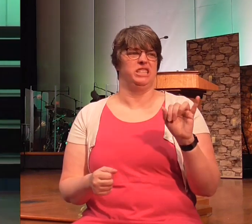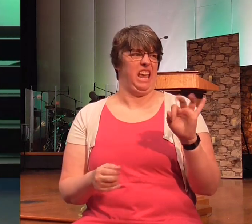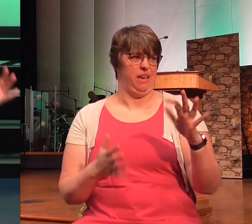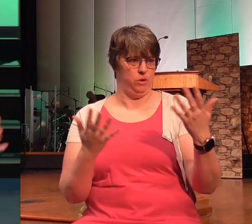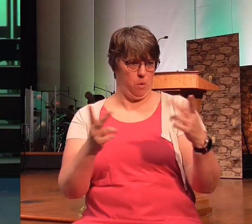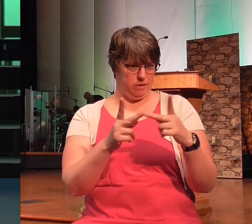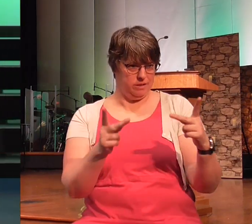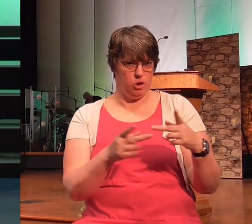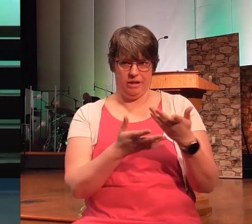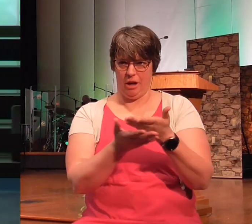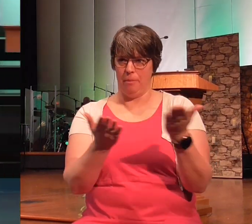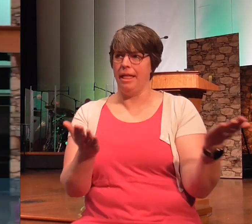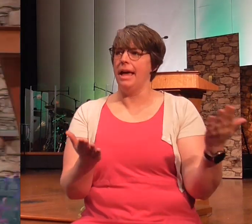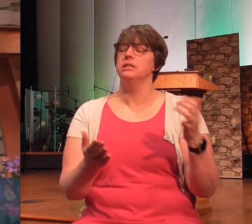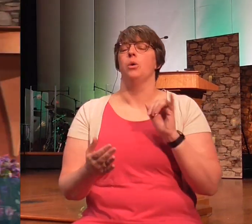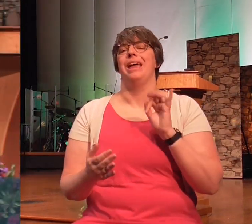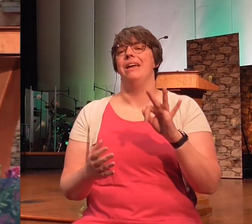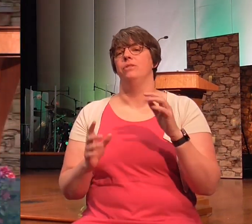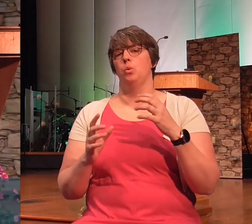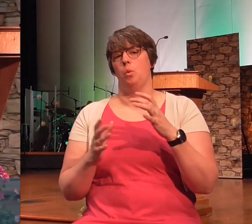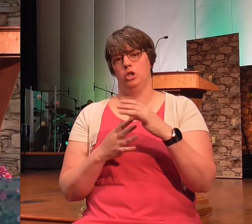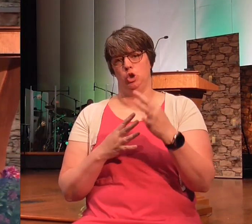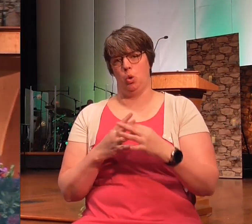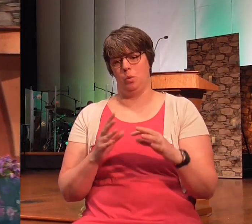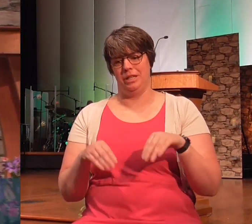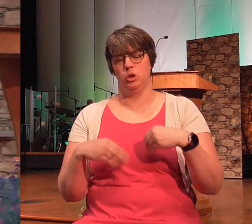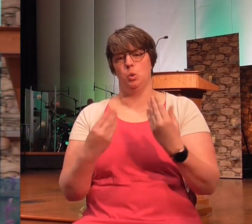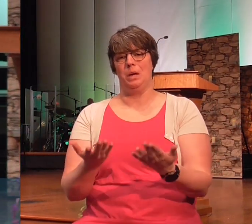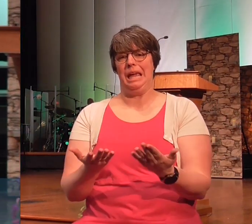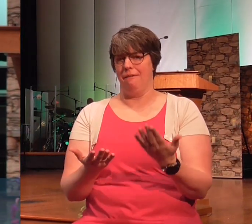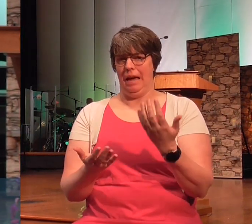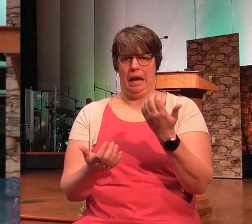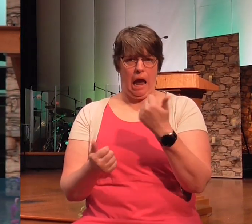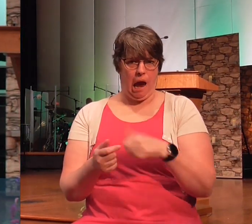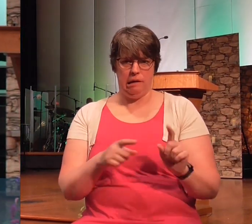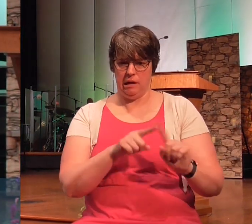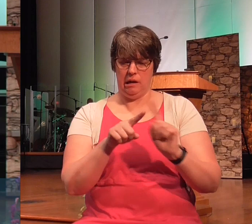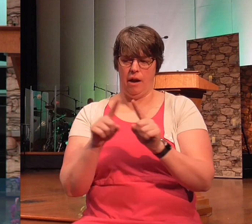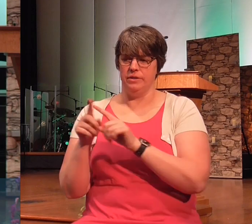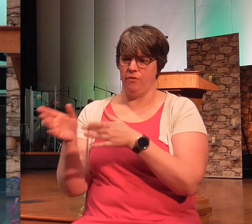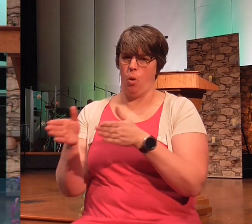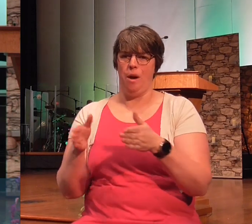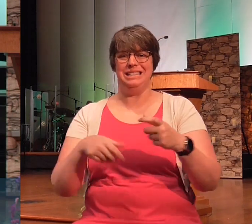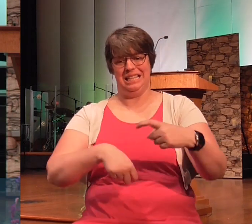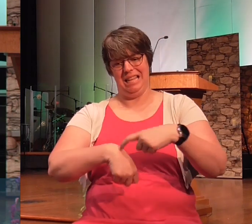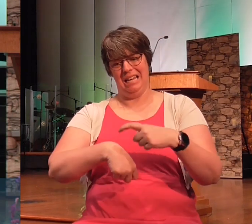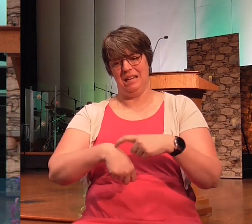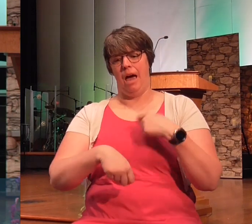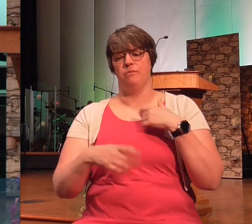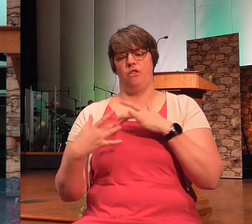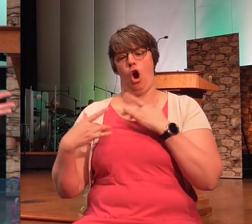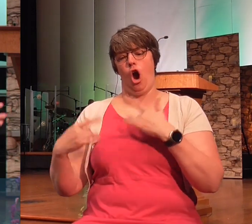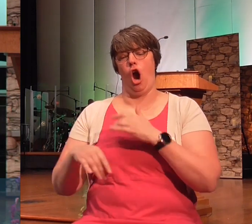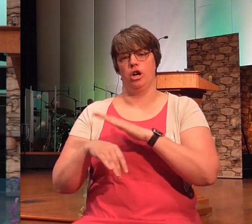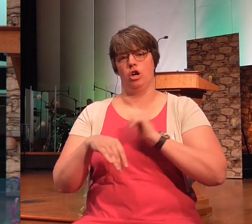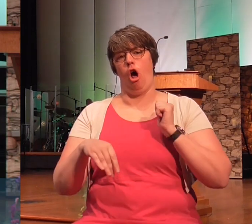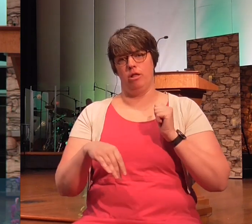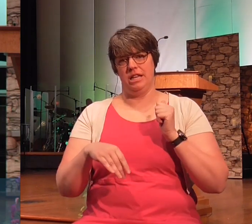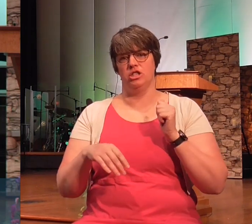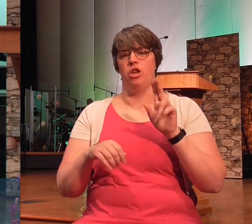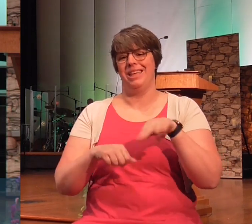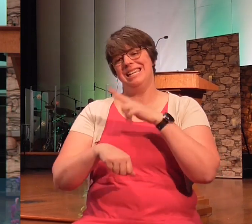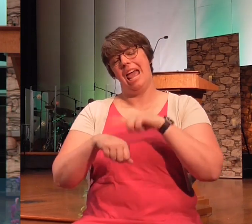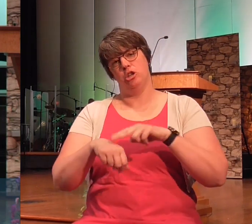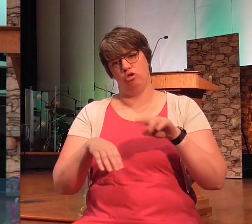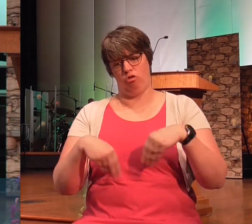give by the many other means, this is a sacred time of realizing that our heart calls us to the natural generosity and givingness